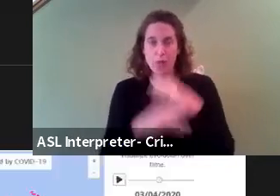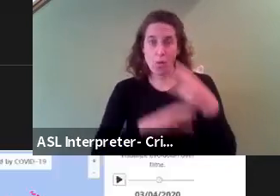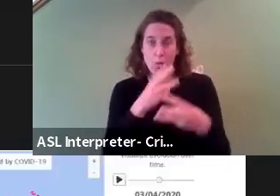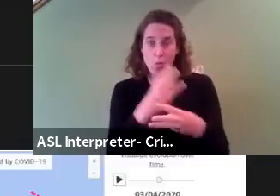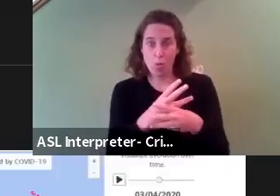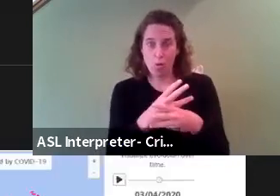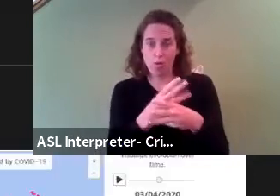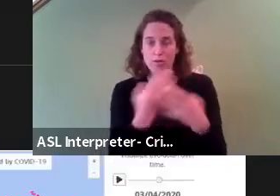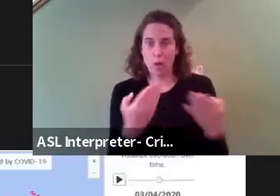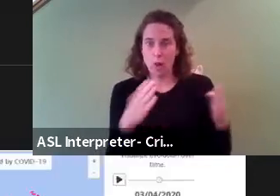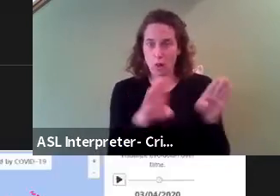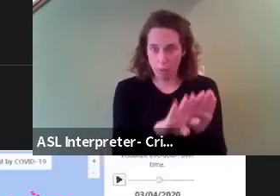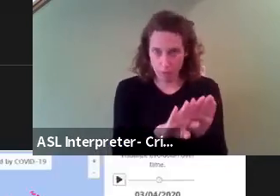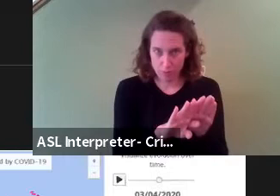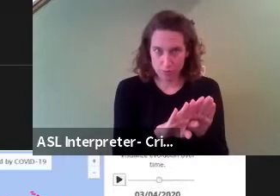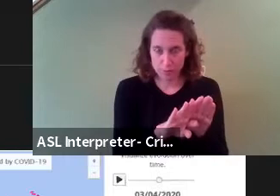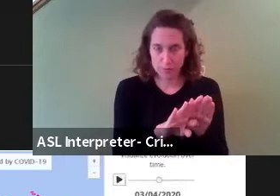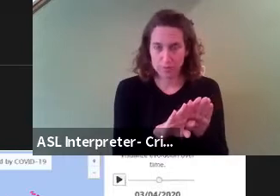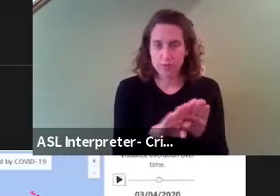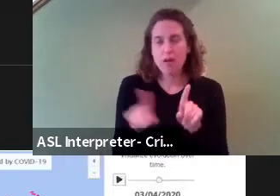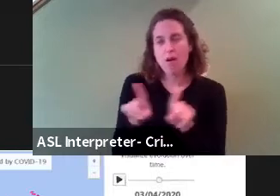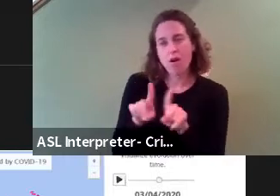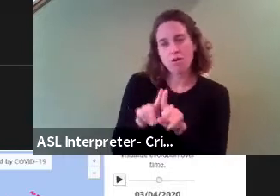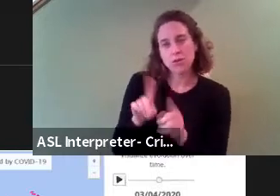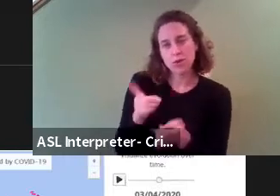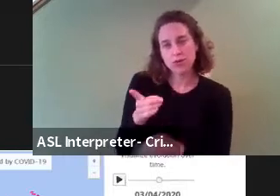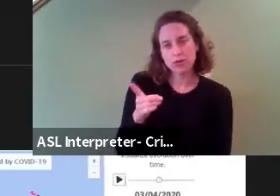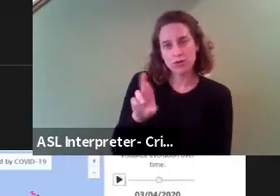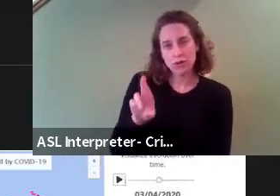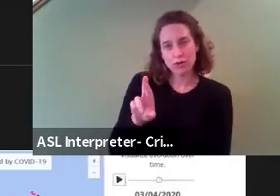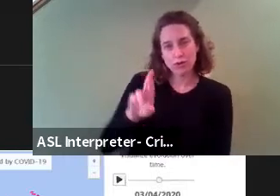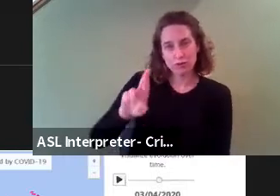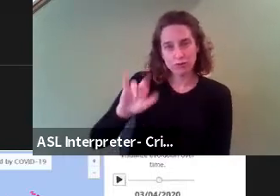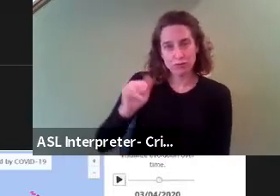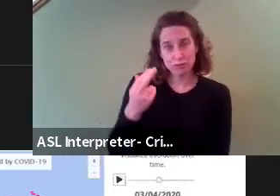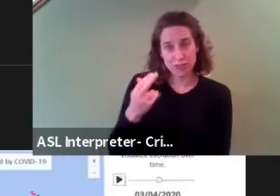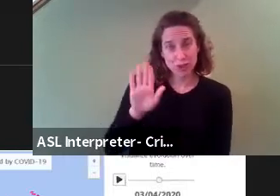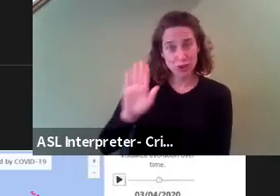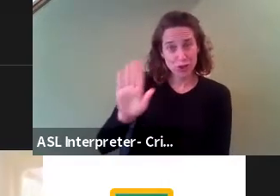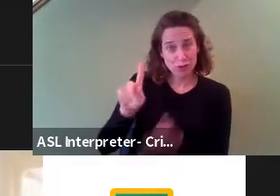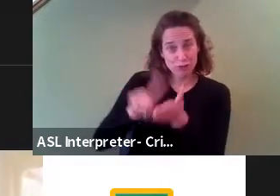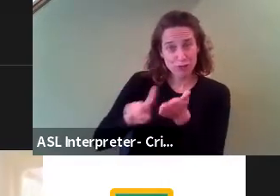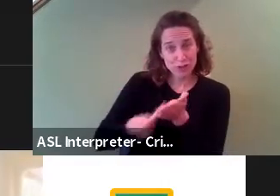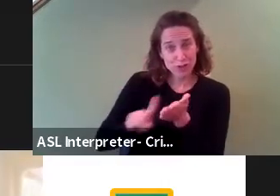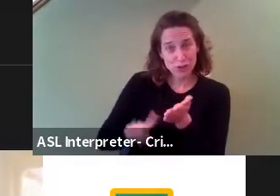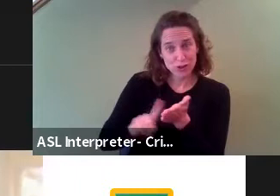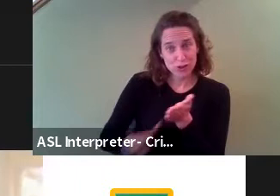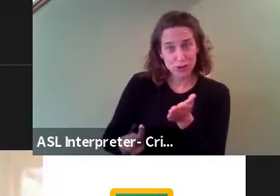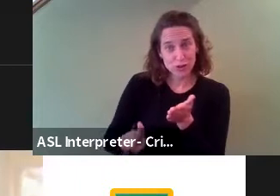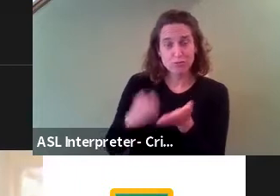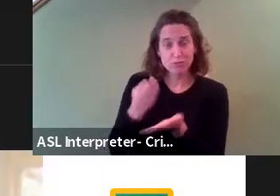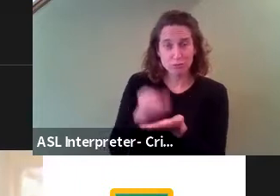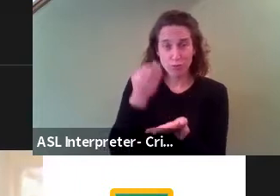this in your own research, Dr. Rich, that 91% of the world's learners were no longer in